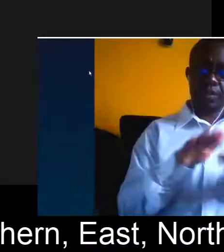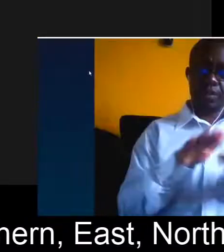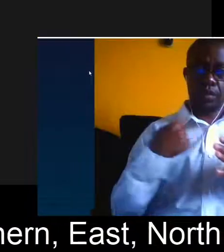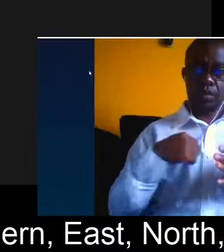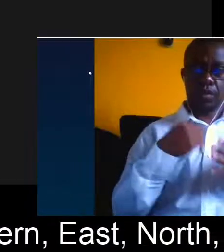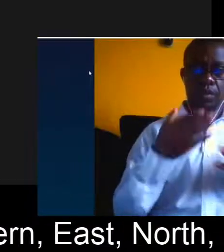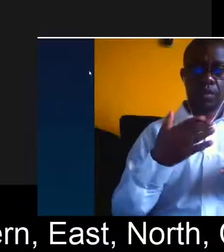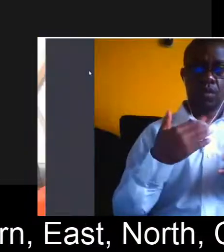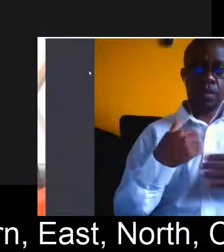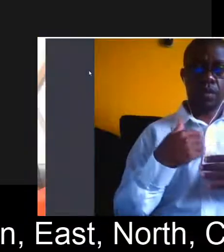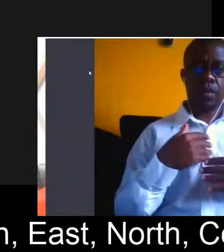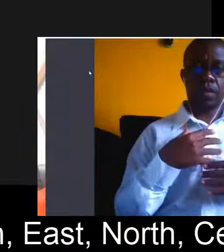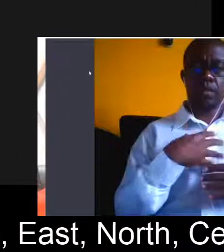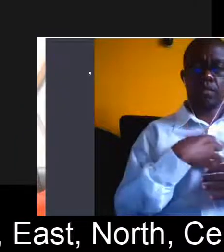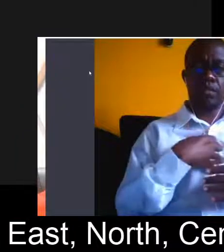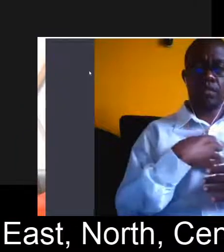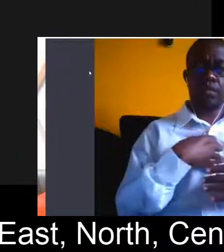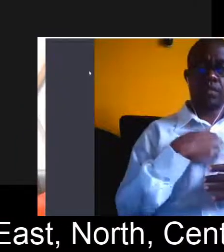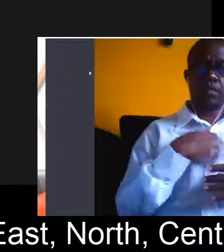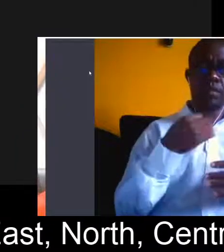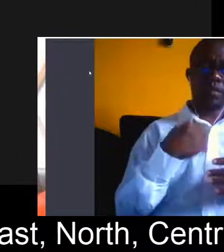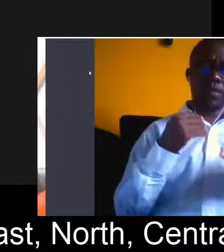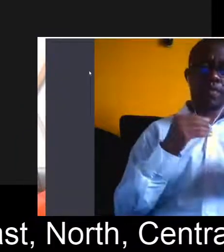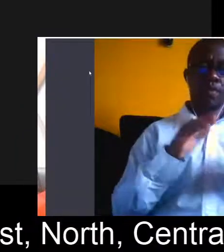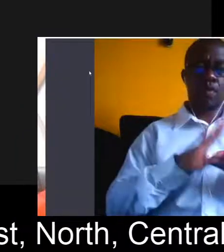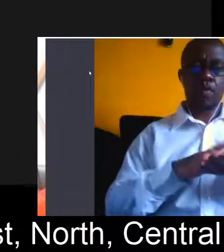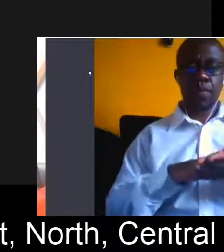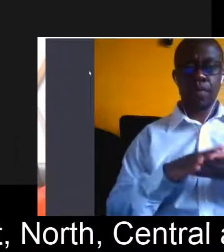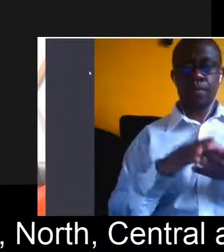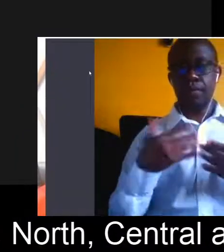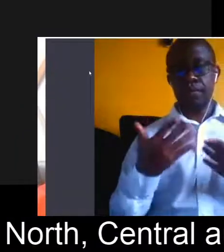break right now. If you have any comments, please